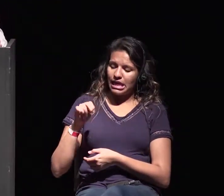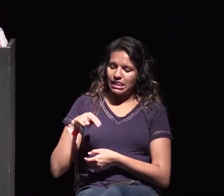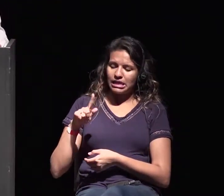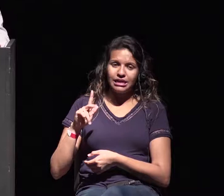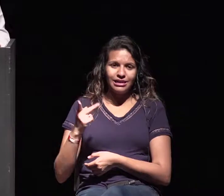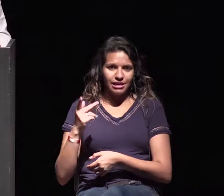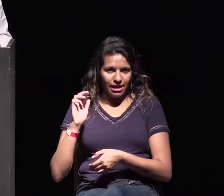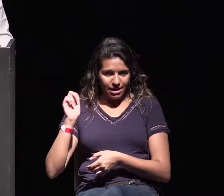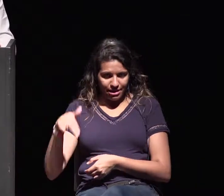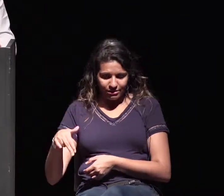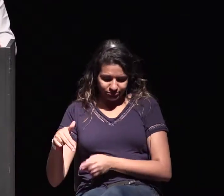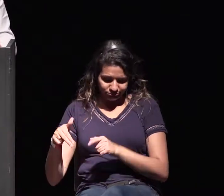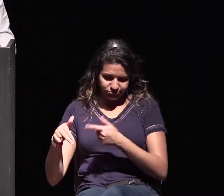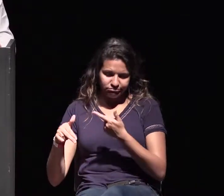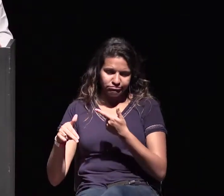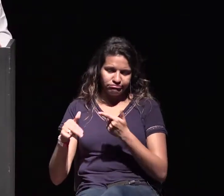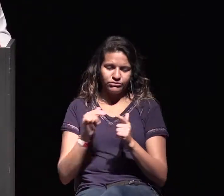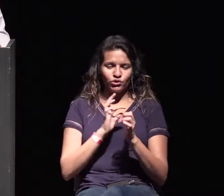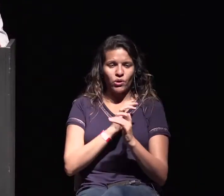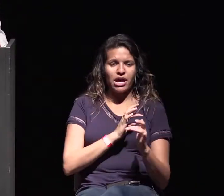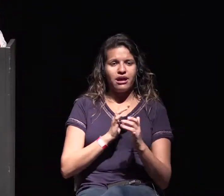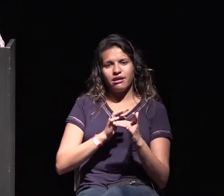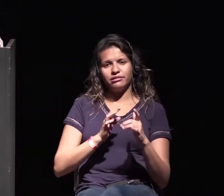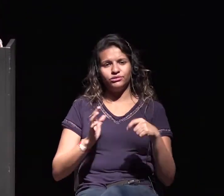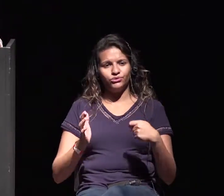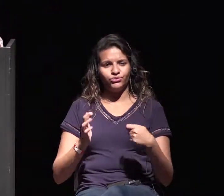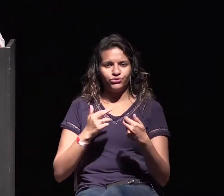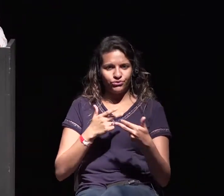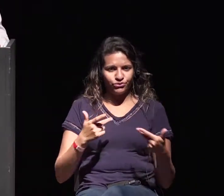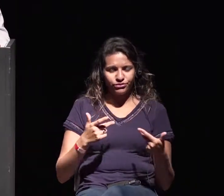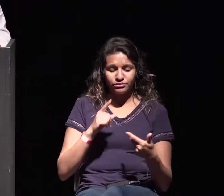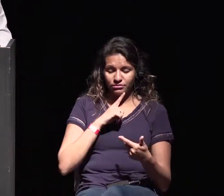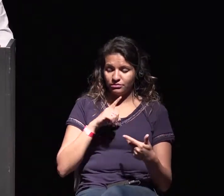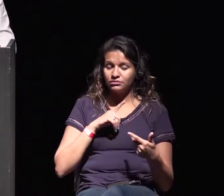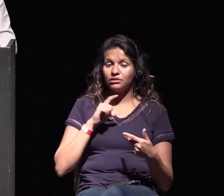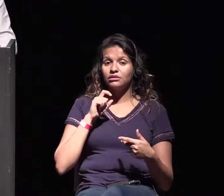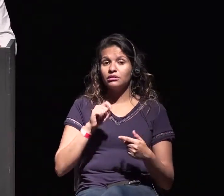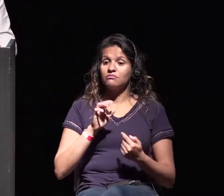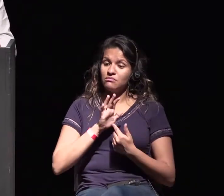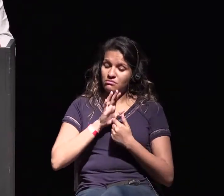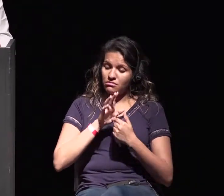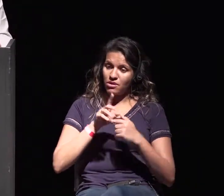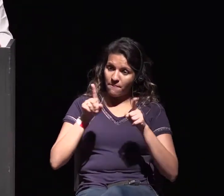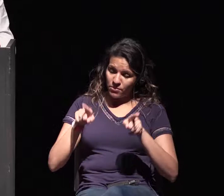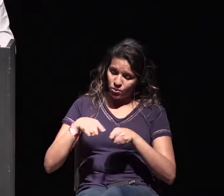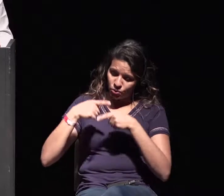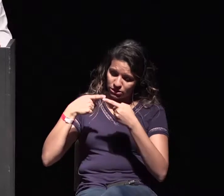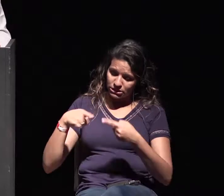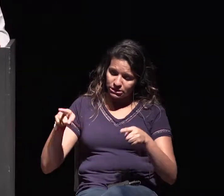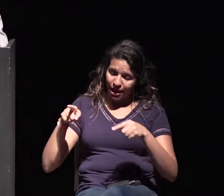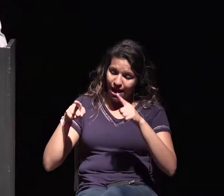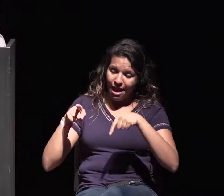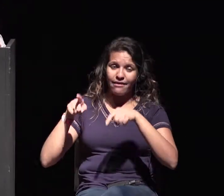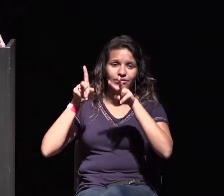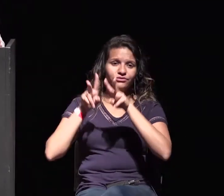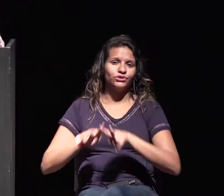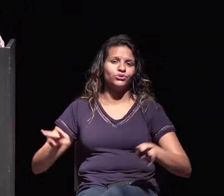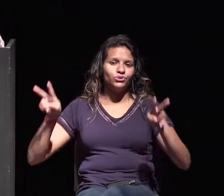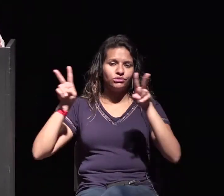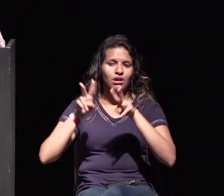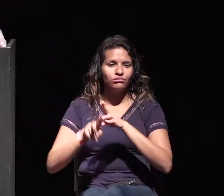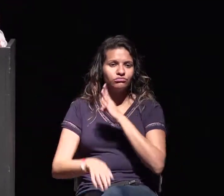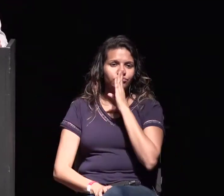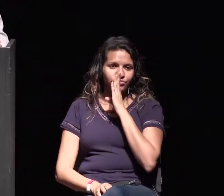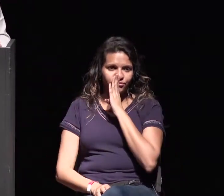proclaimed silent piece of visual music. I invited Michael, who accepted this invitation, to realize this